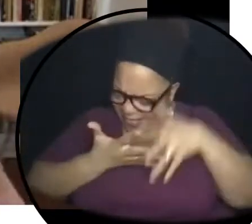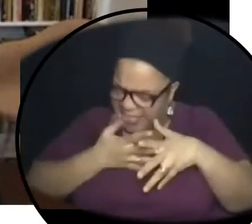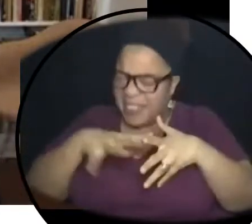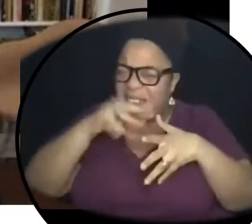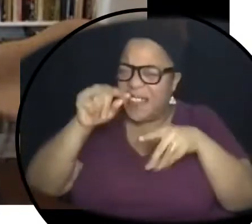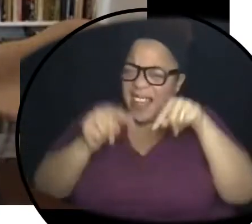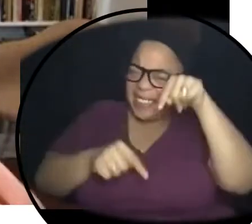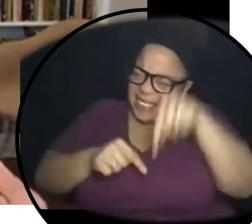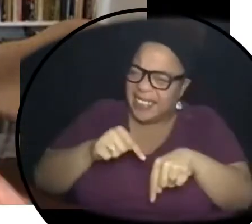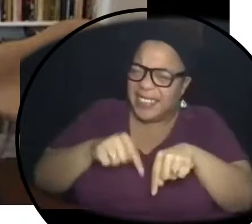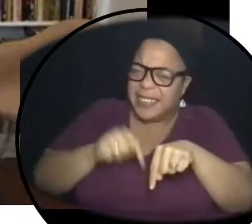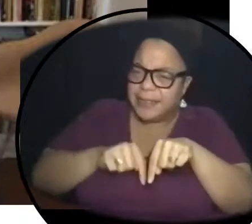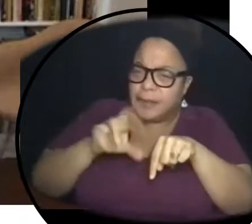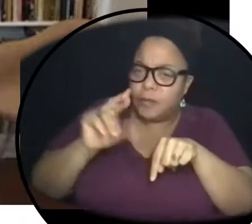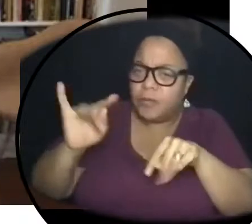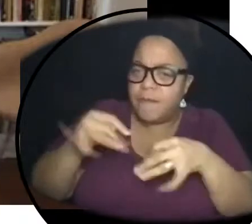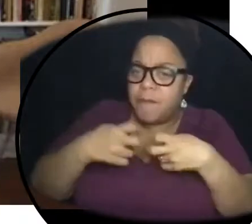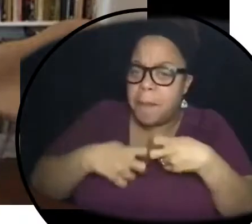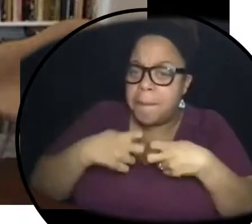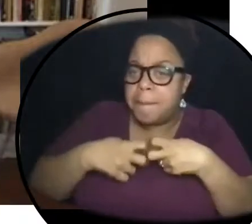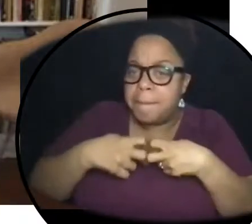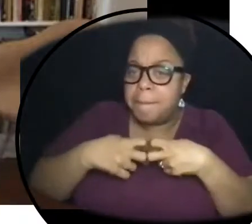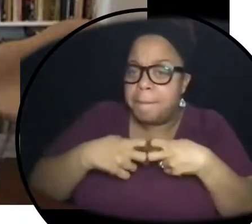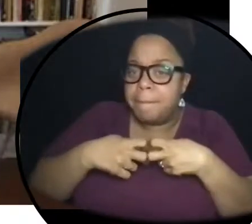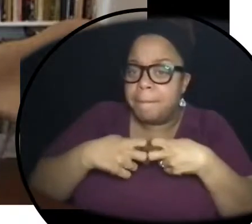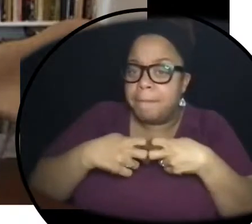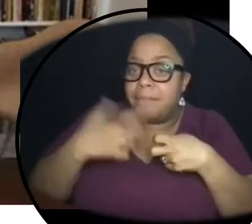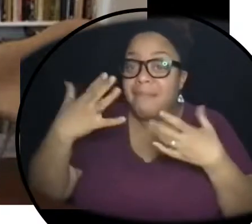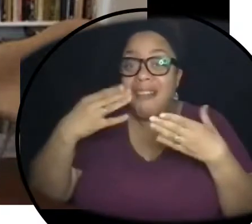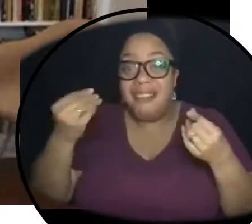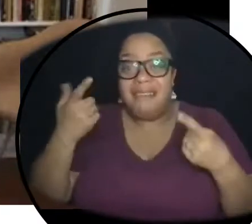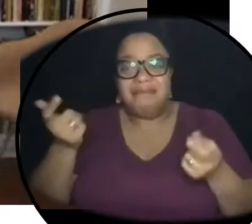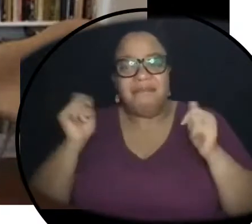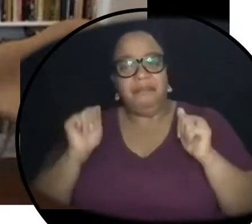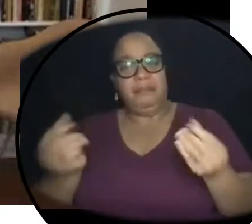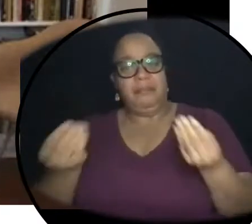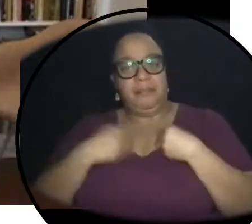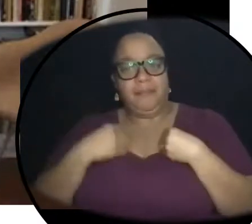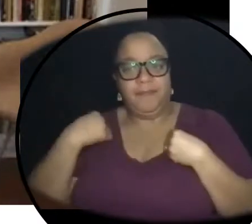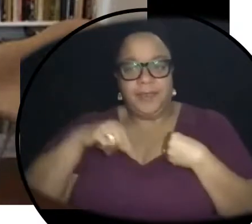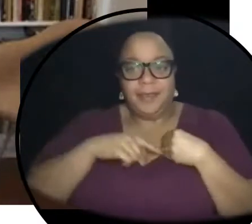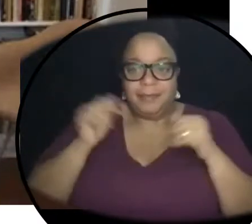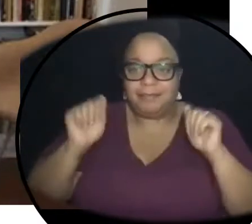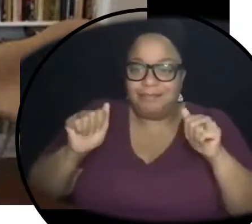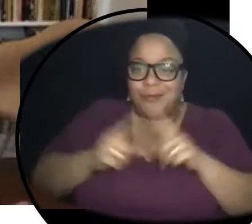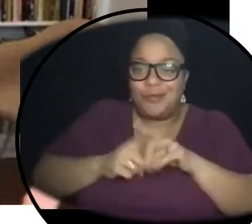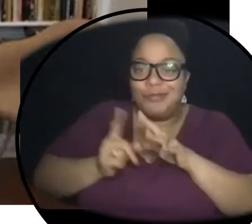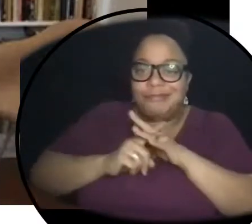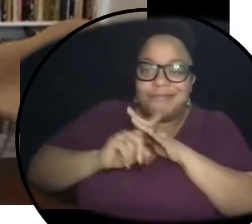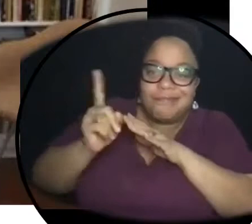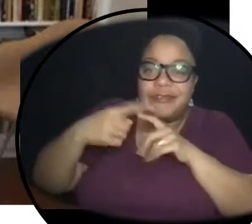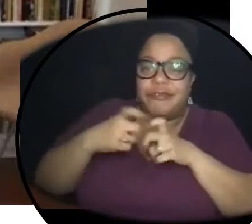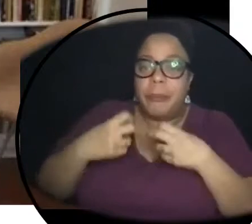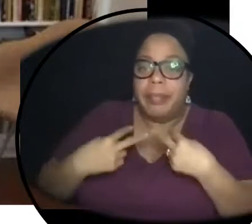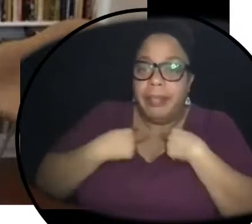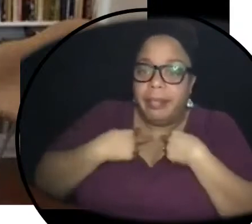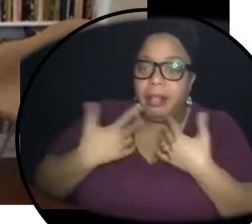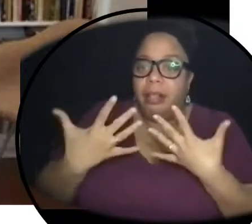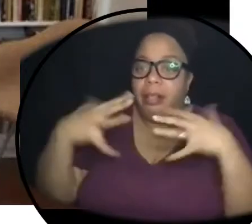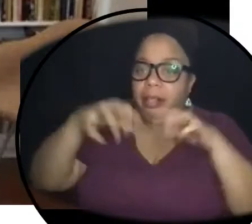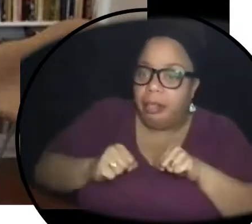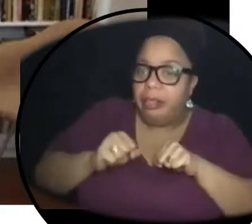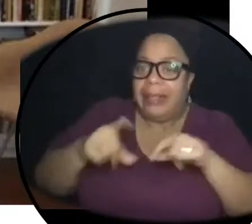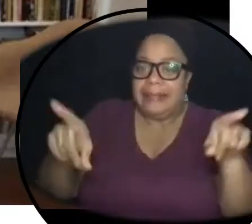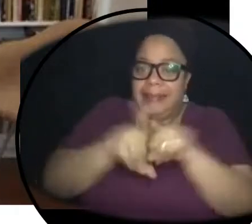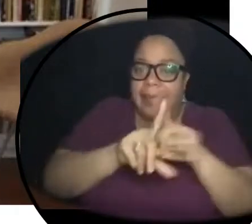and resist not only the particular institution we're concerned with, and of course we've